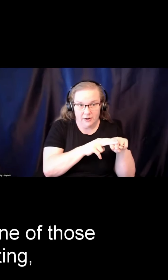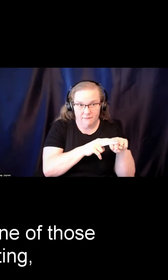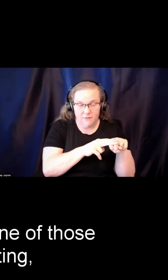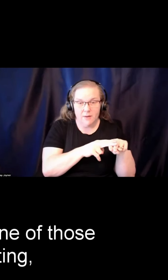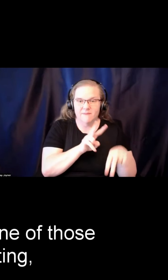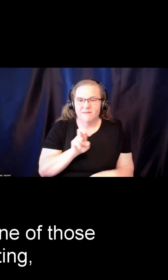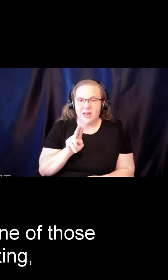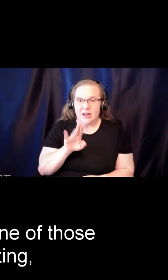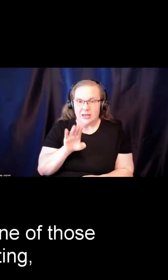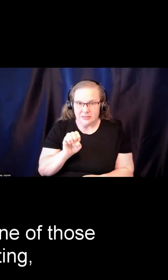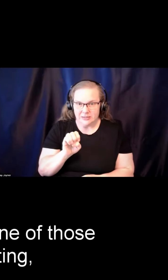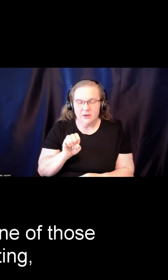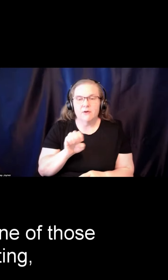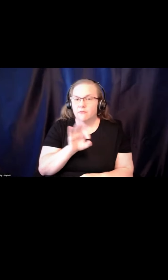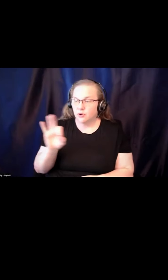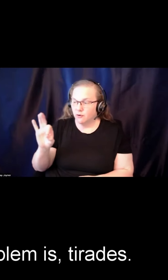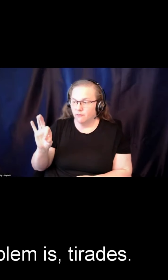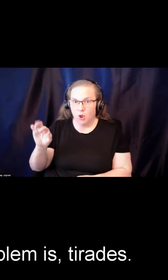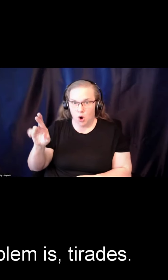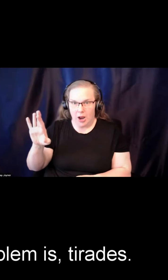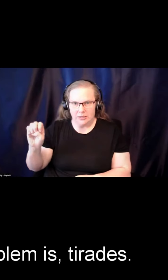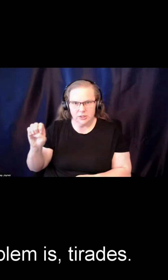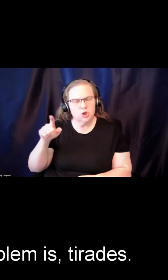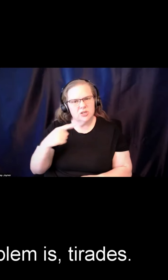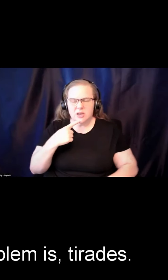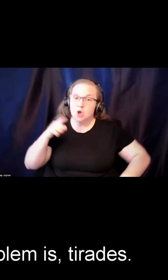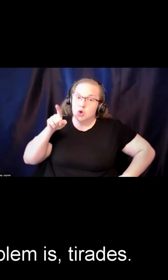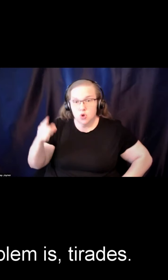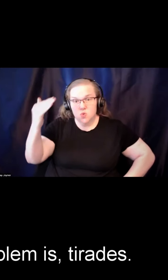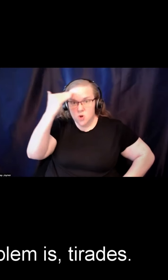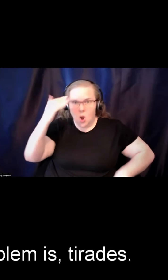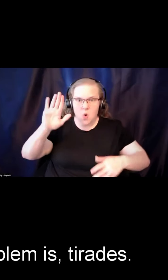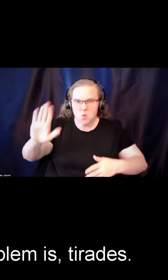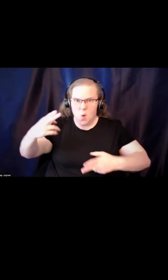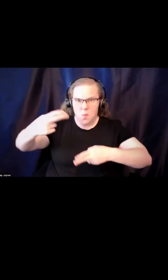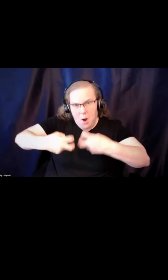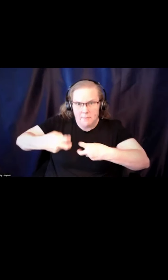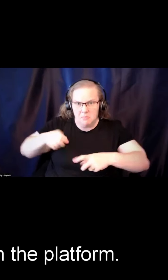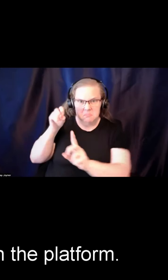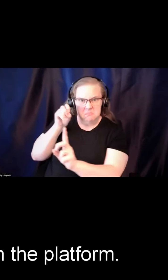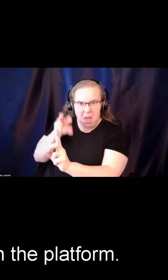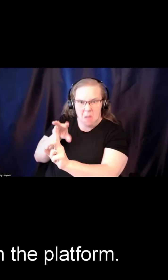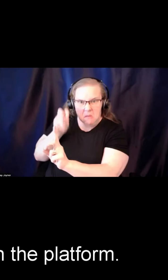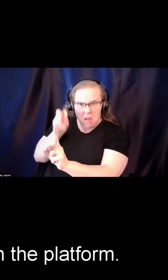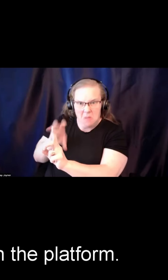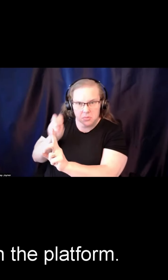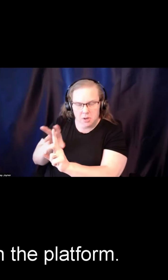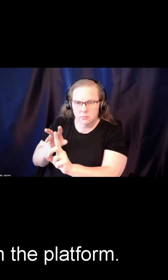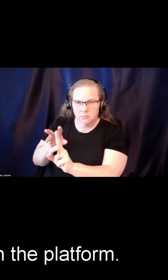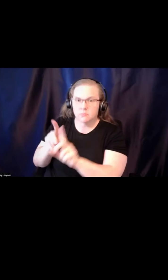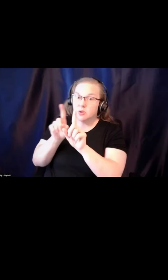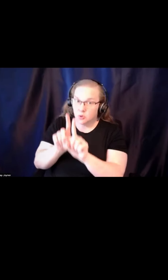delivered one of those eviscerating, know what your problem is tirades. We parted ways